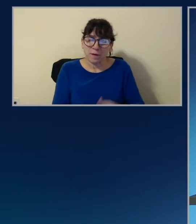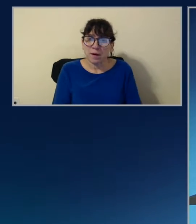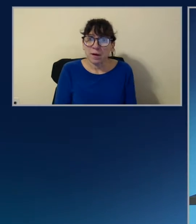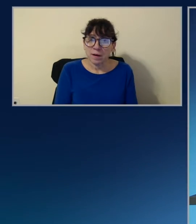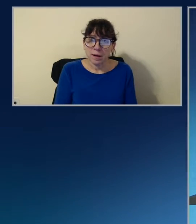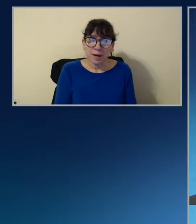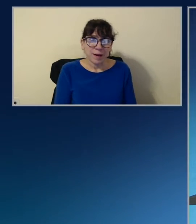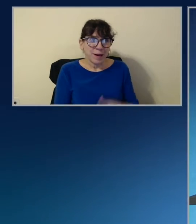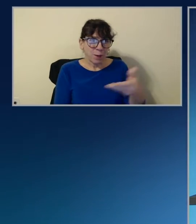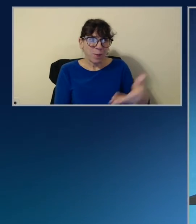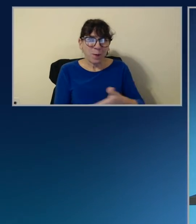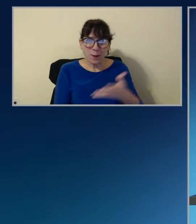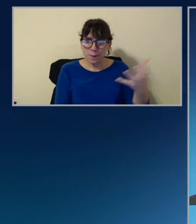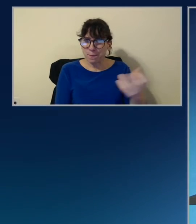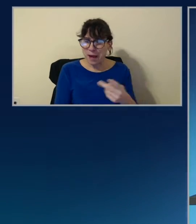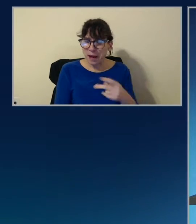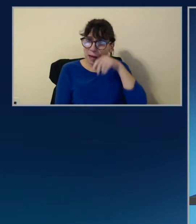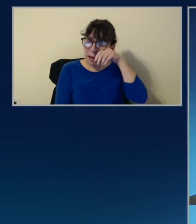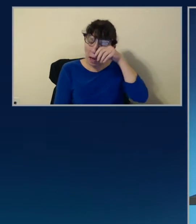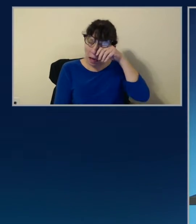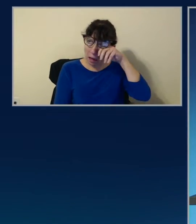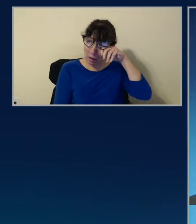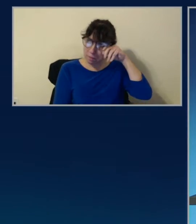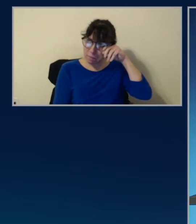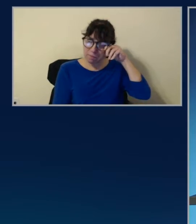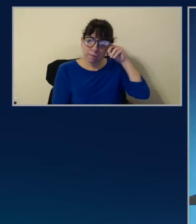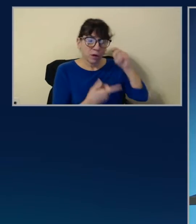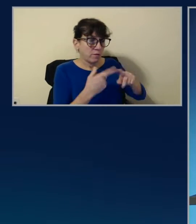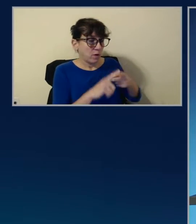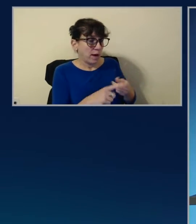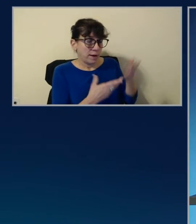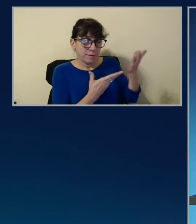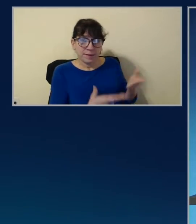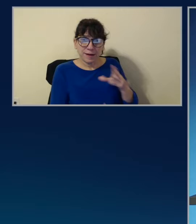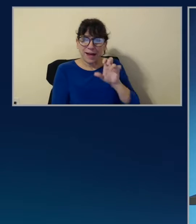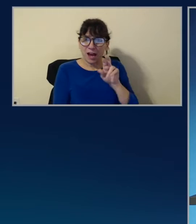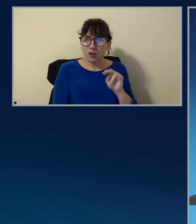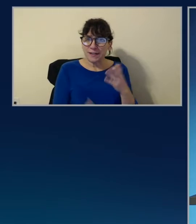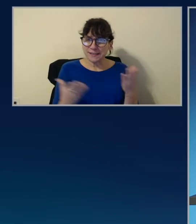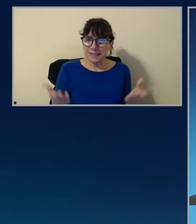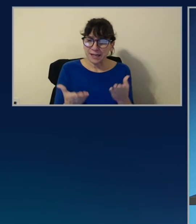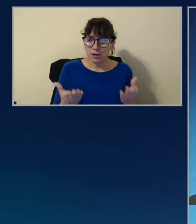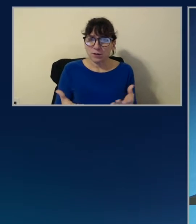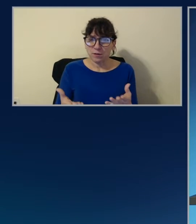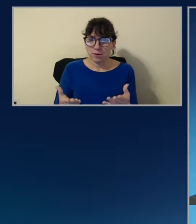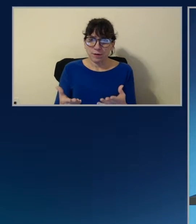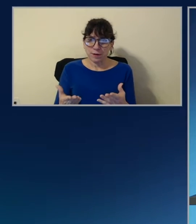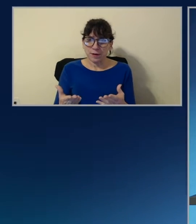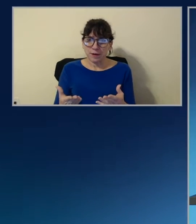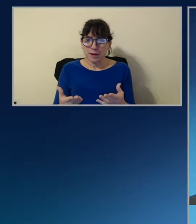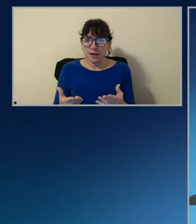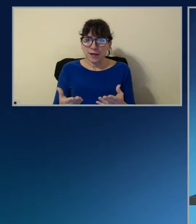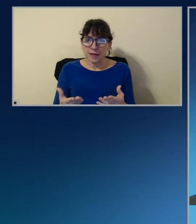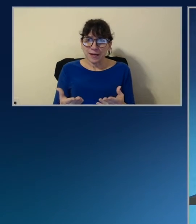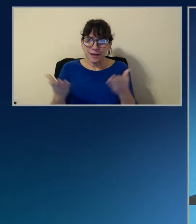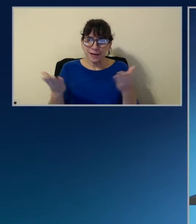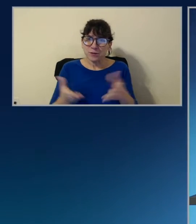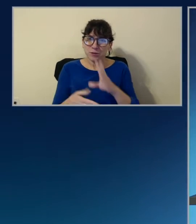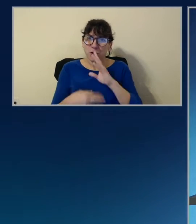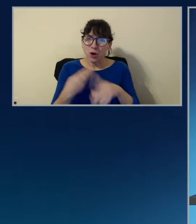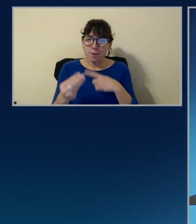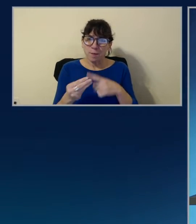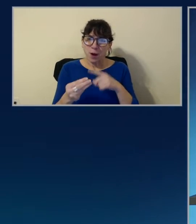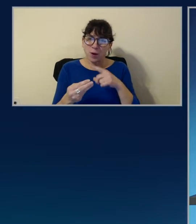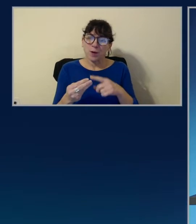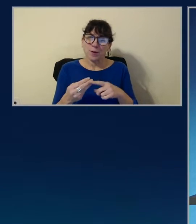Welcome back. I do have my good buddy Aaron here. We're here to talk to you all about, let's do this. We're here to talk to you today all